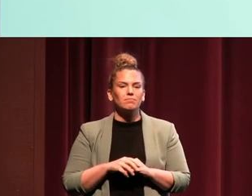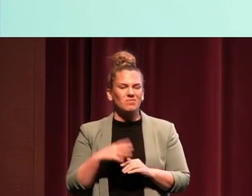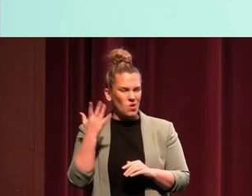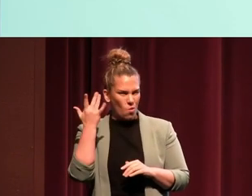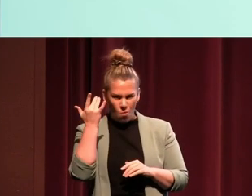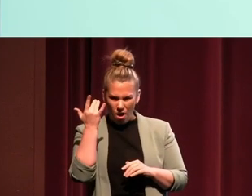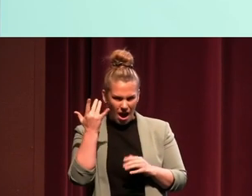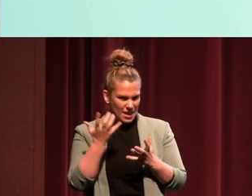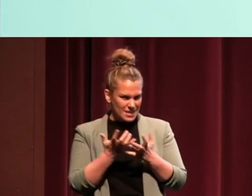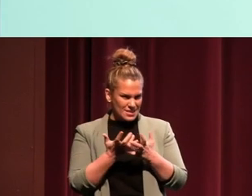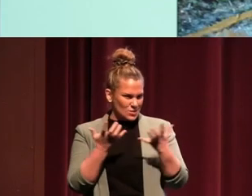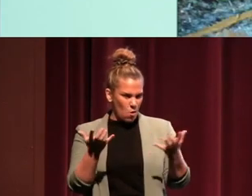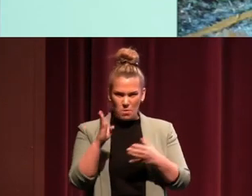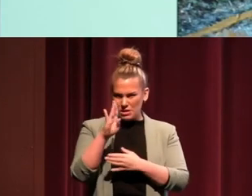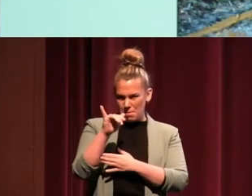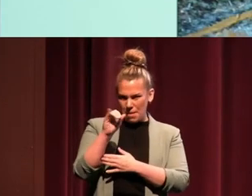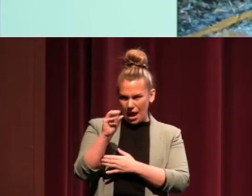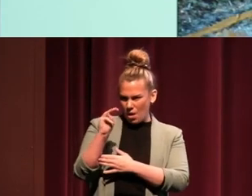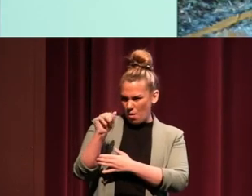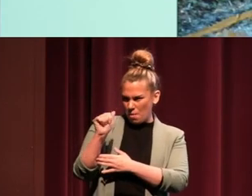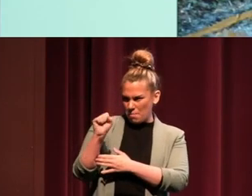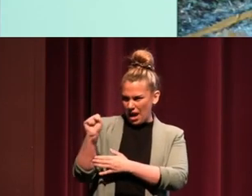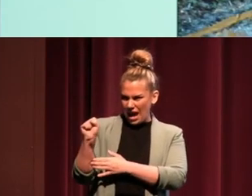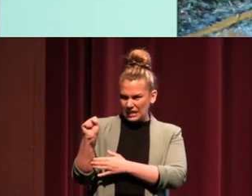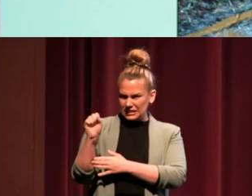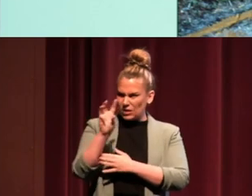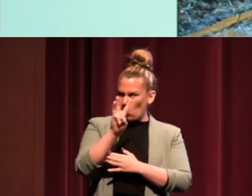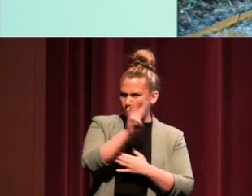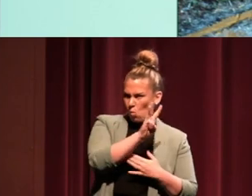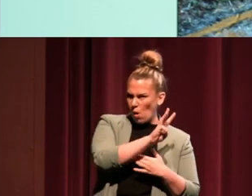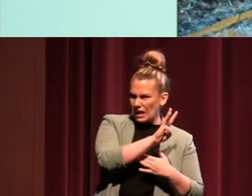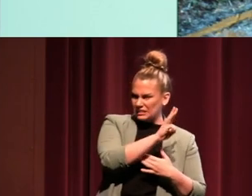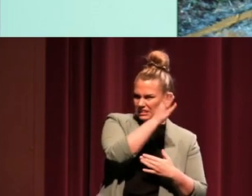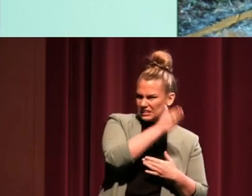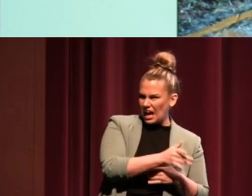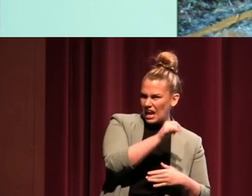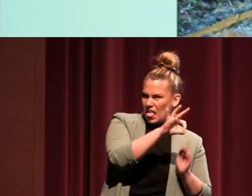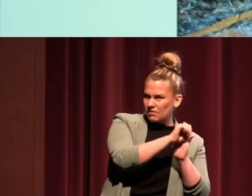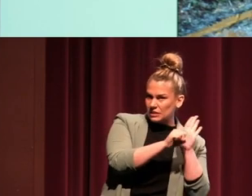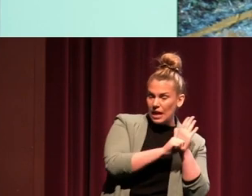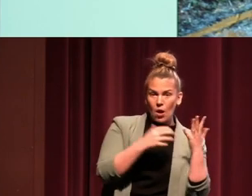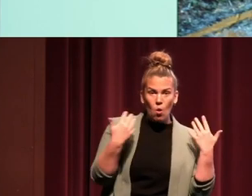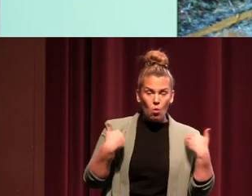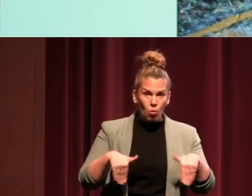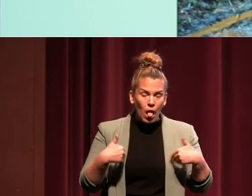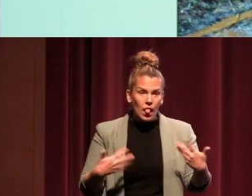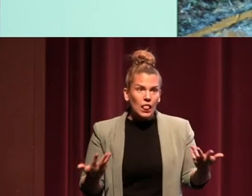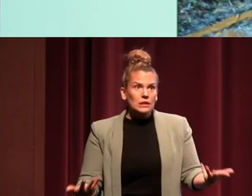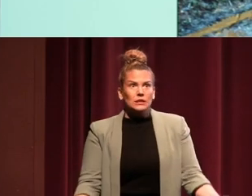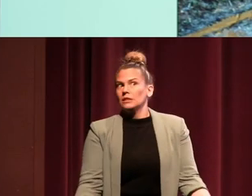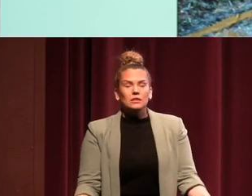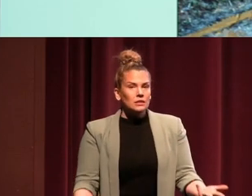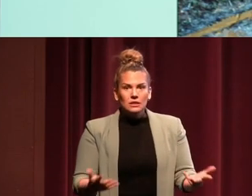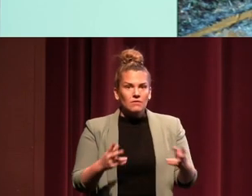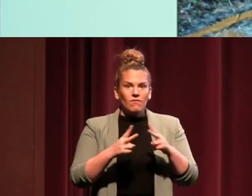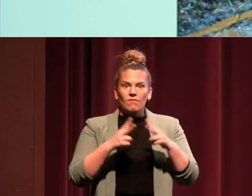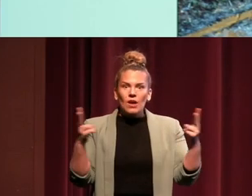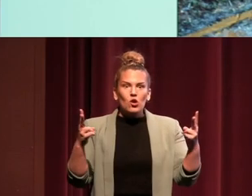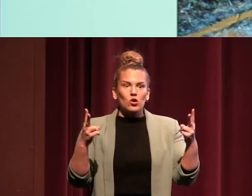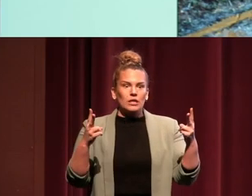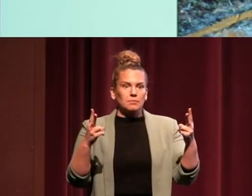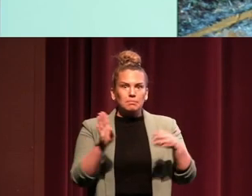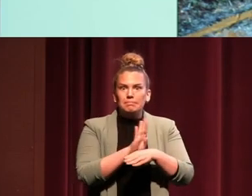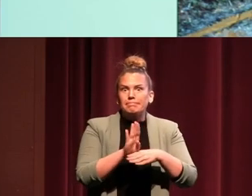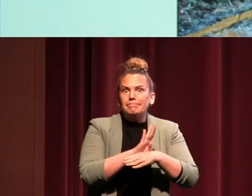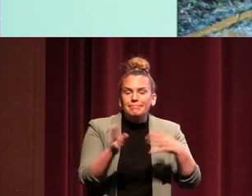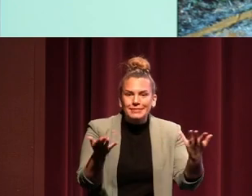Why is there so much biomass in the west side of the state? Well, it's extremely productive. Because it's extremely productive, it's one